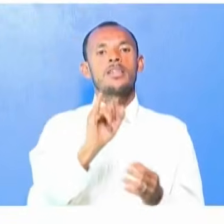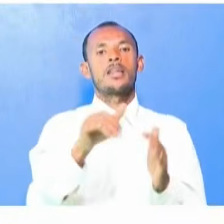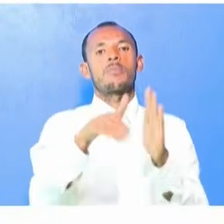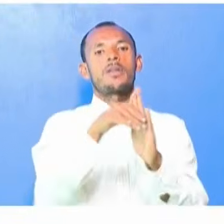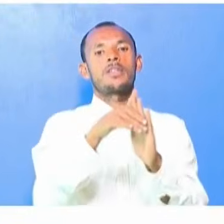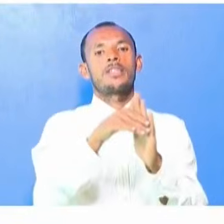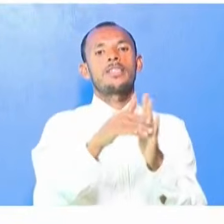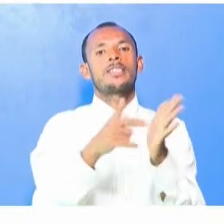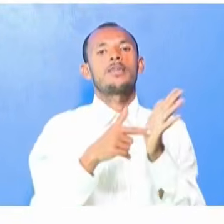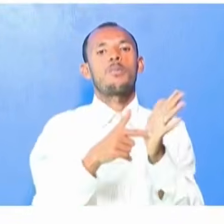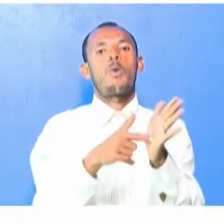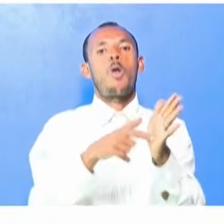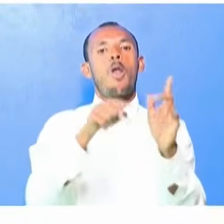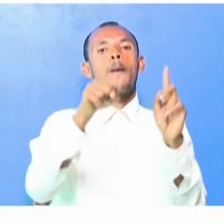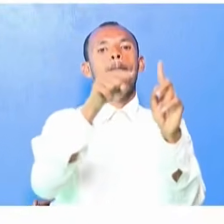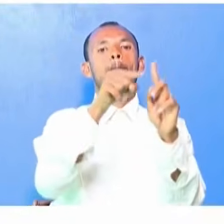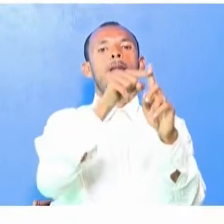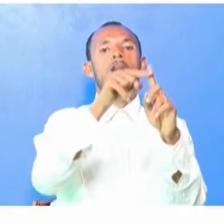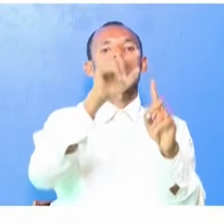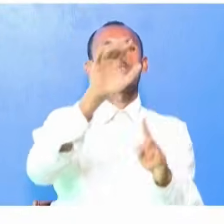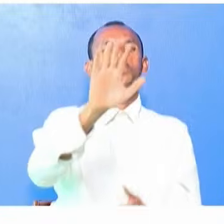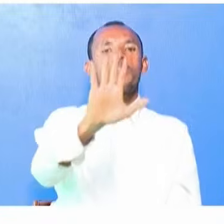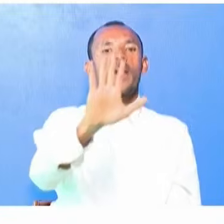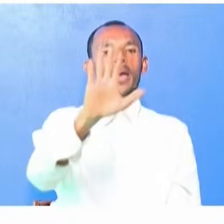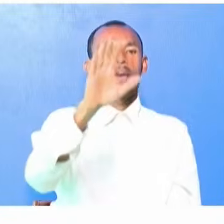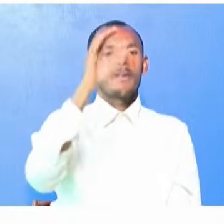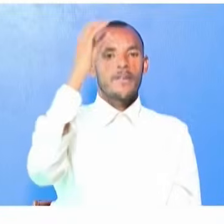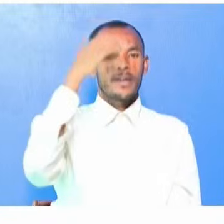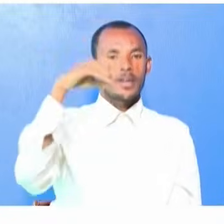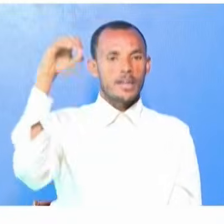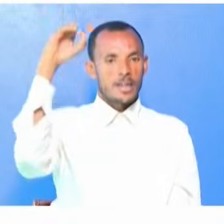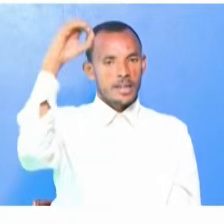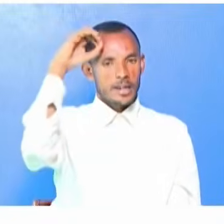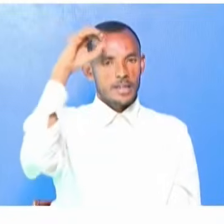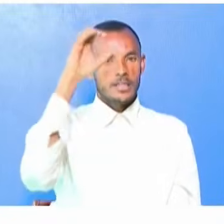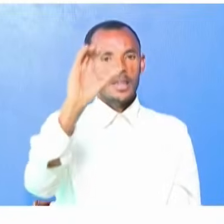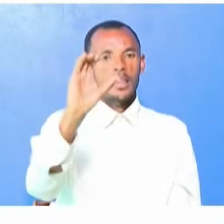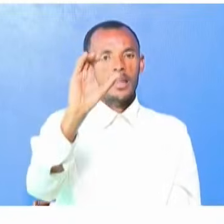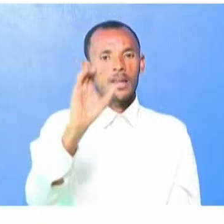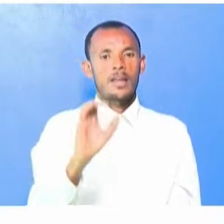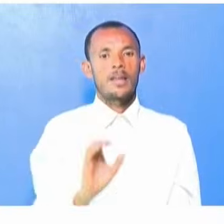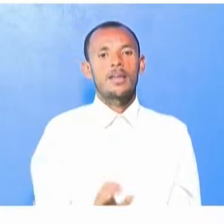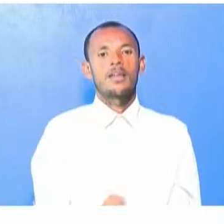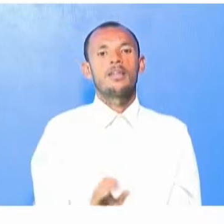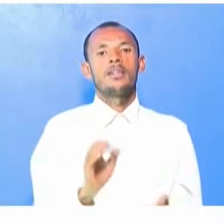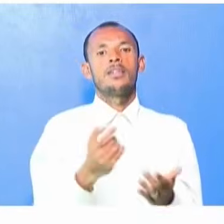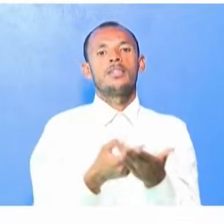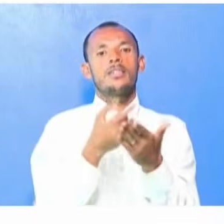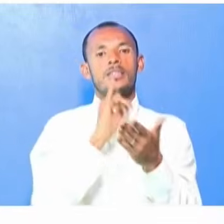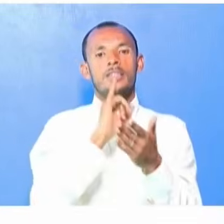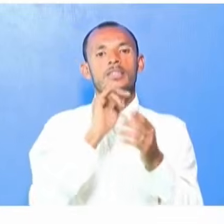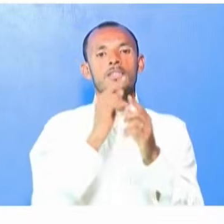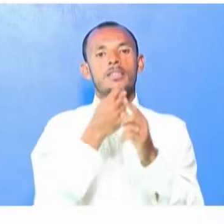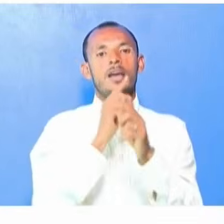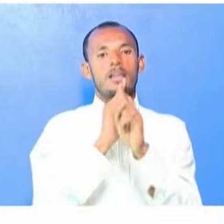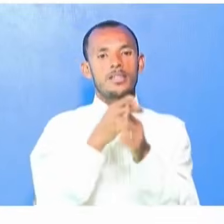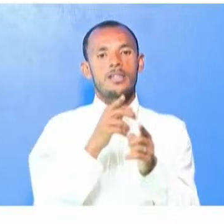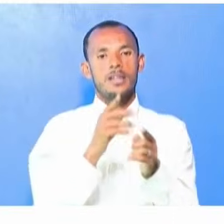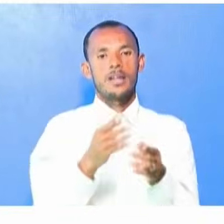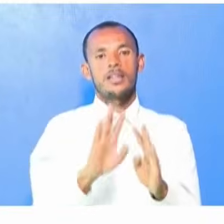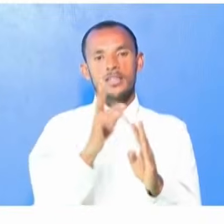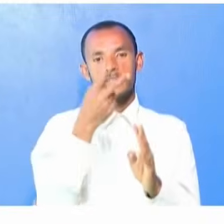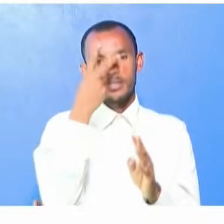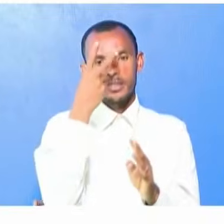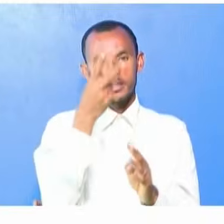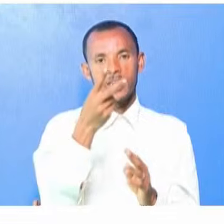symbol plus 5 degree centigrade. This will be the answer. Let's proceed